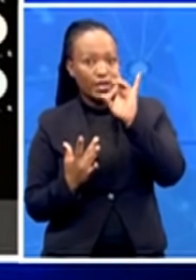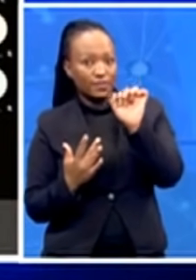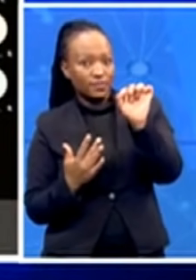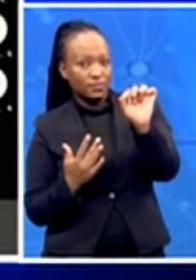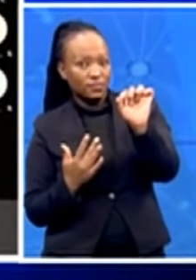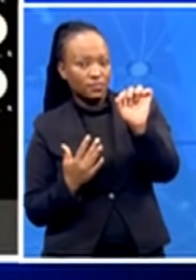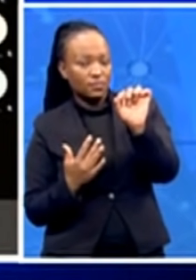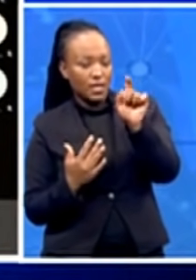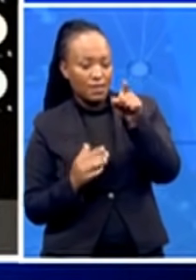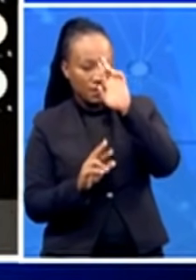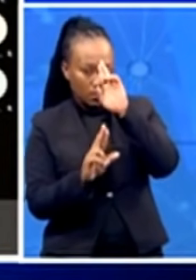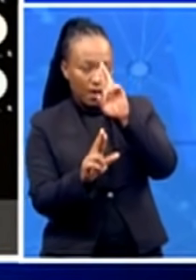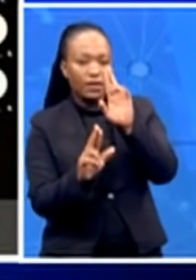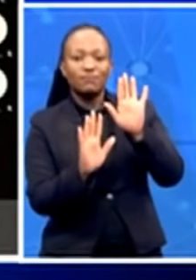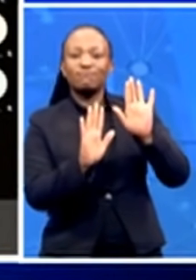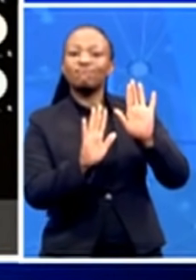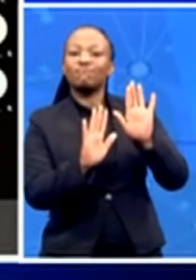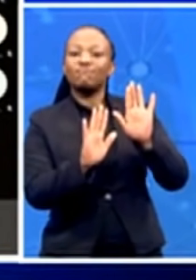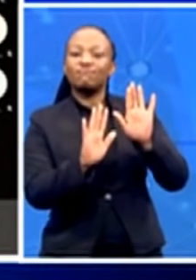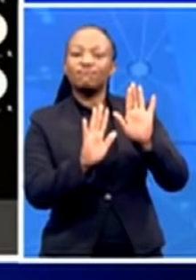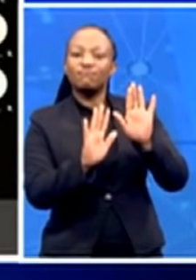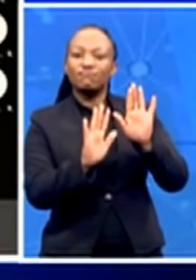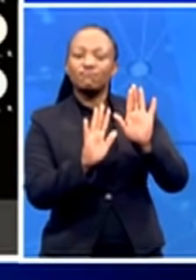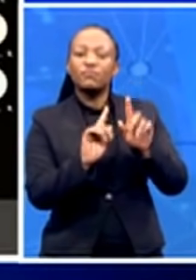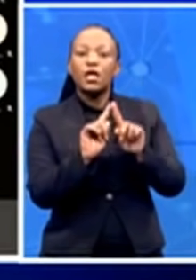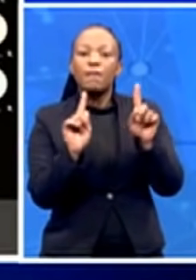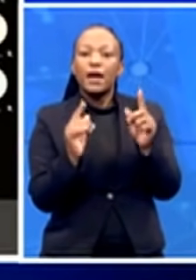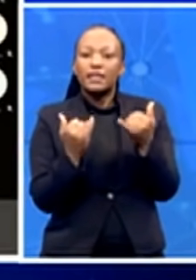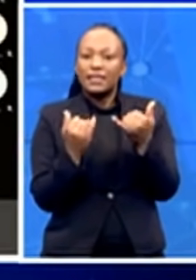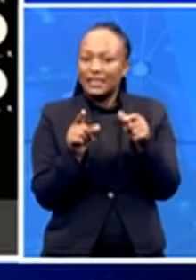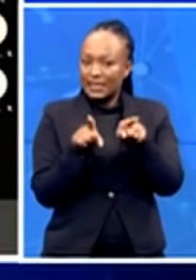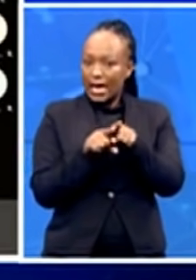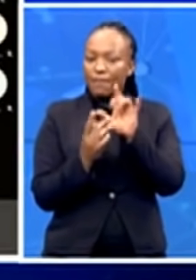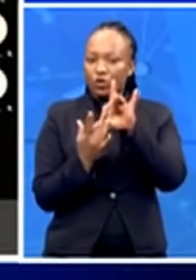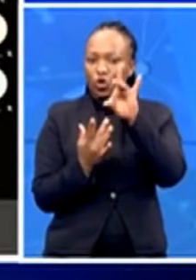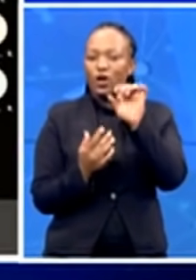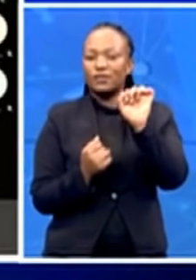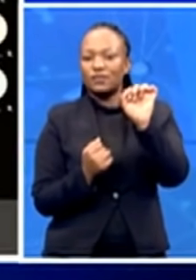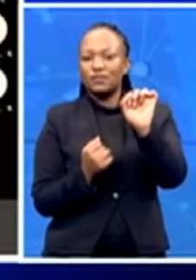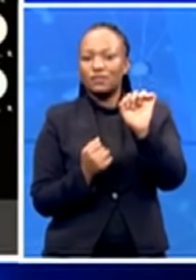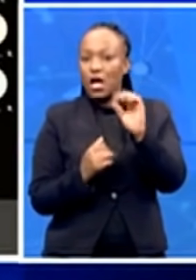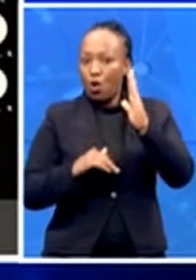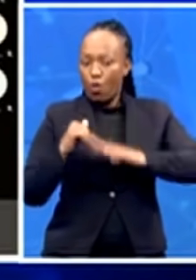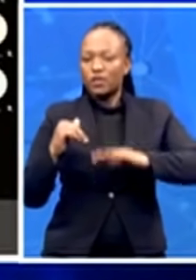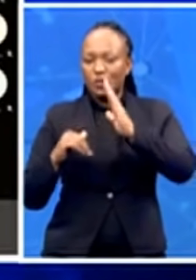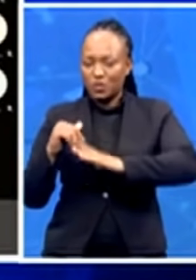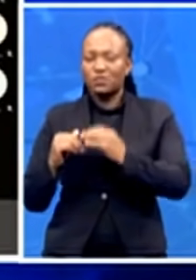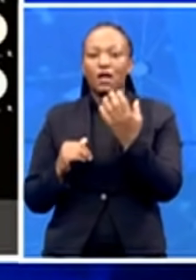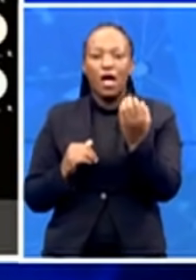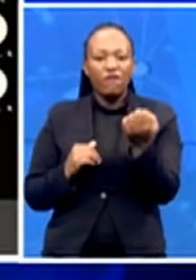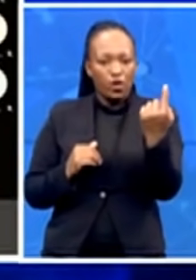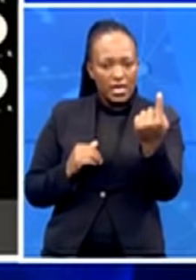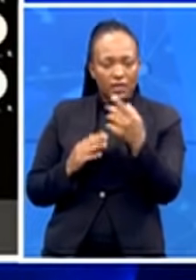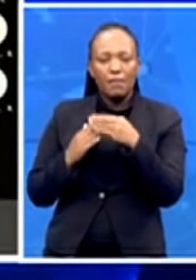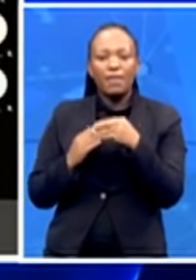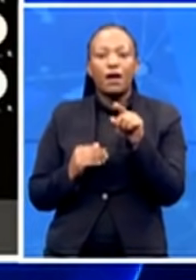described, but it is also a choice that has consequences for each member in the context of their associational